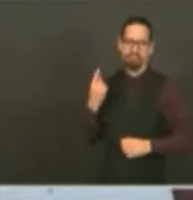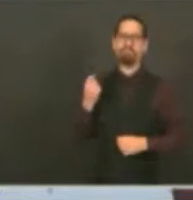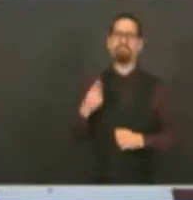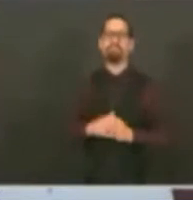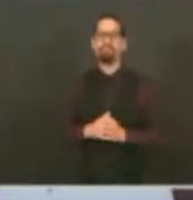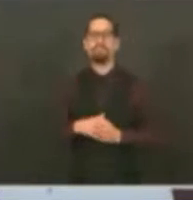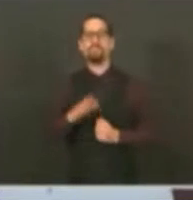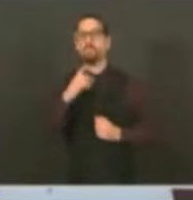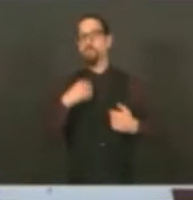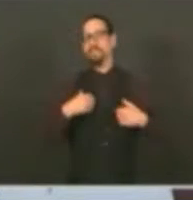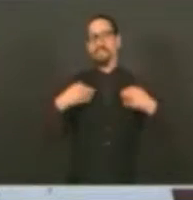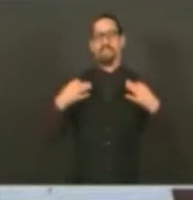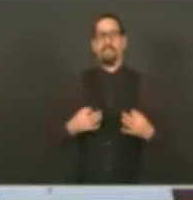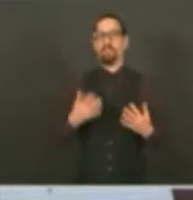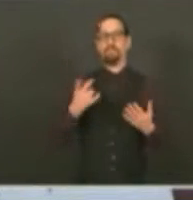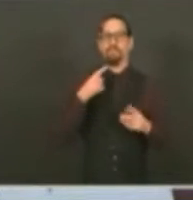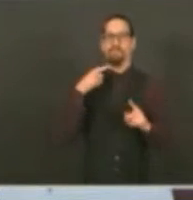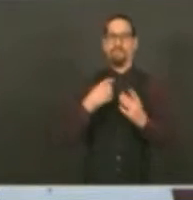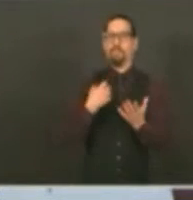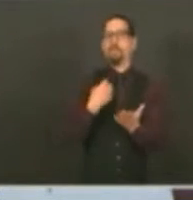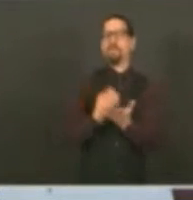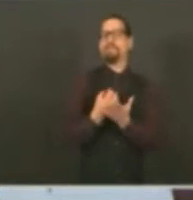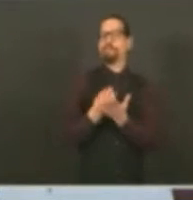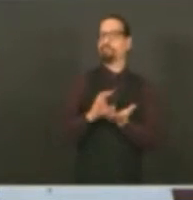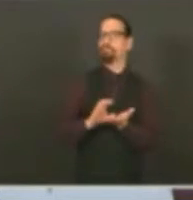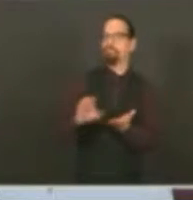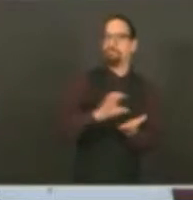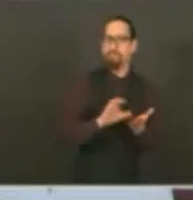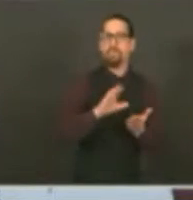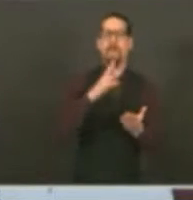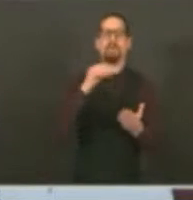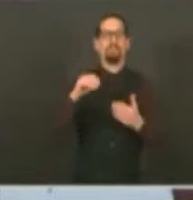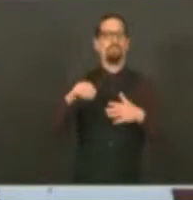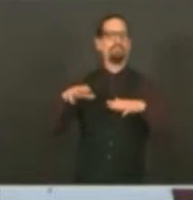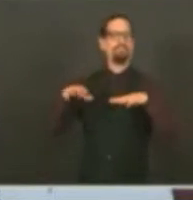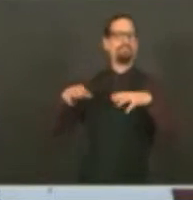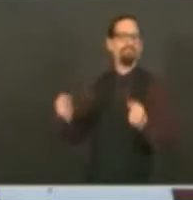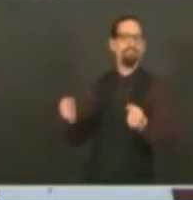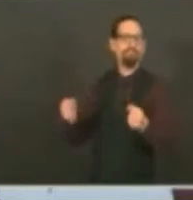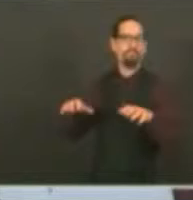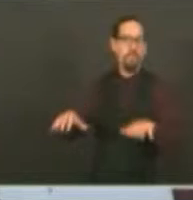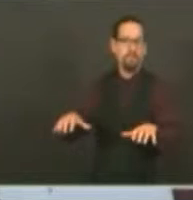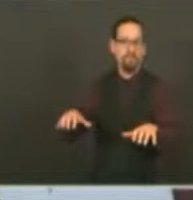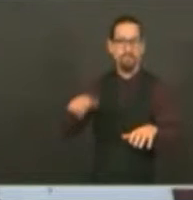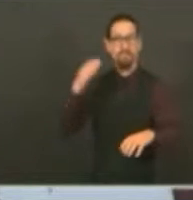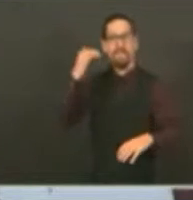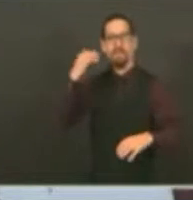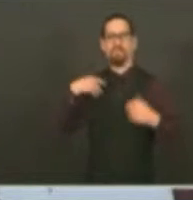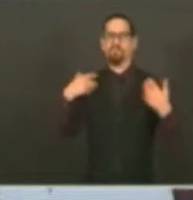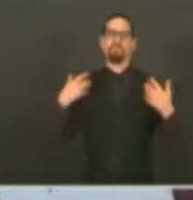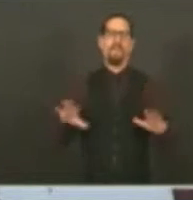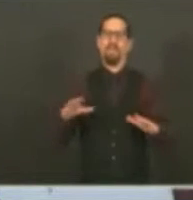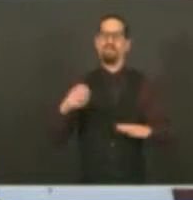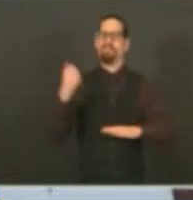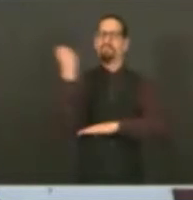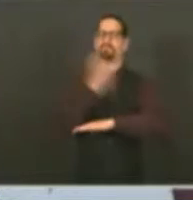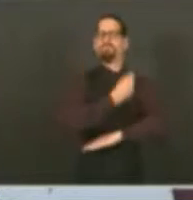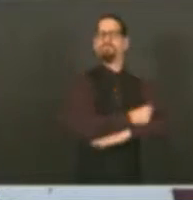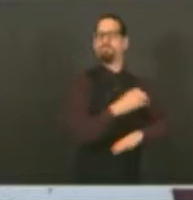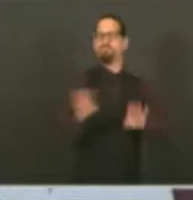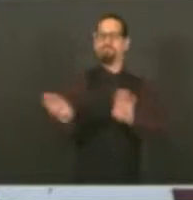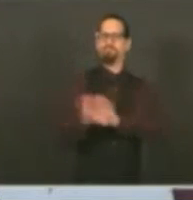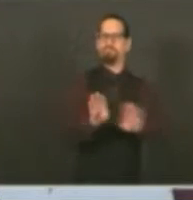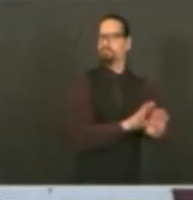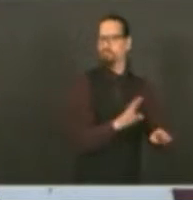relief with the pause is to try to prevent that. It's really hard for them to obey because they lose